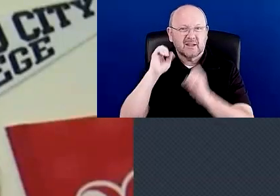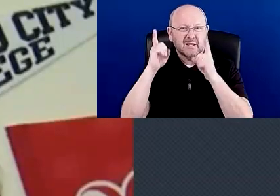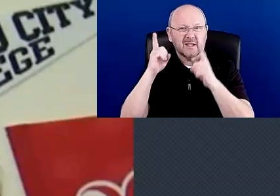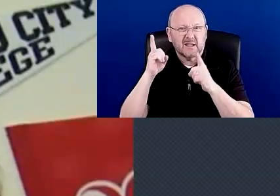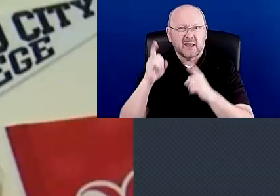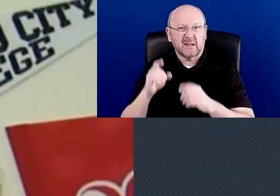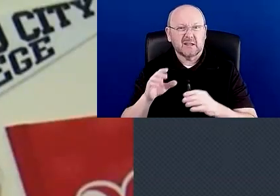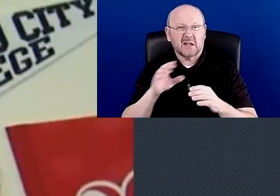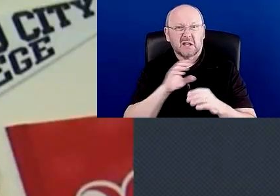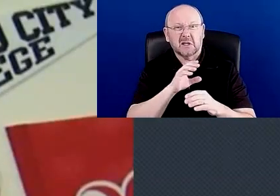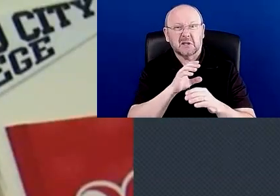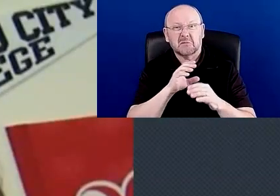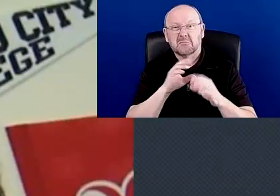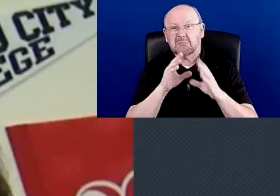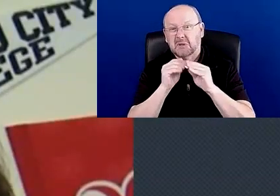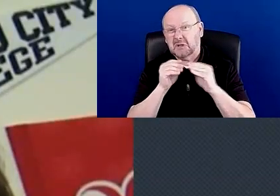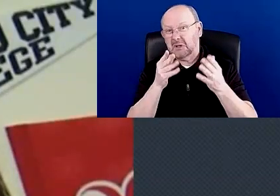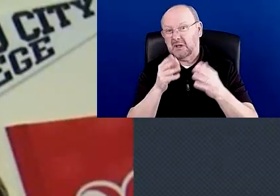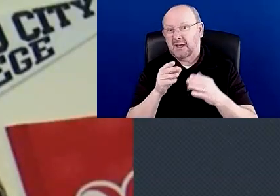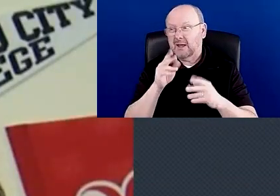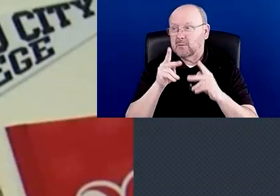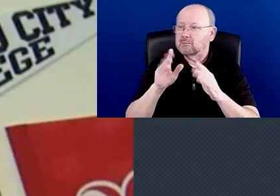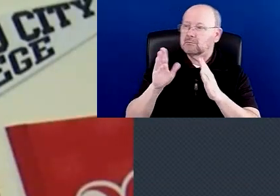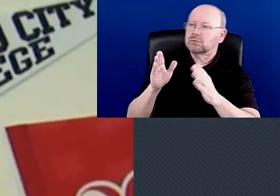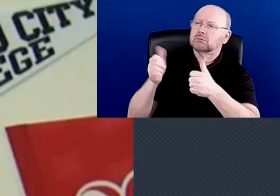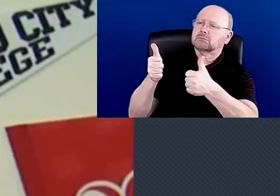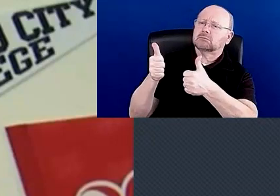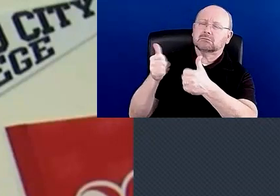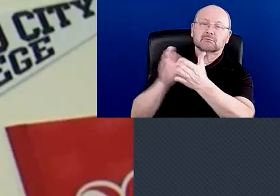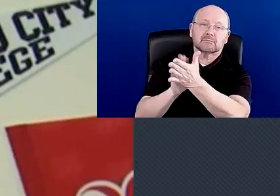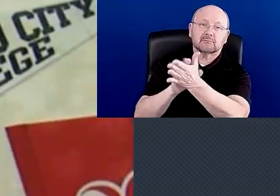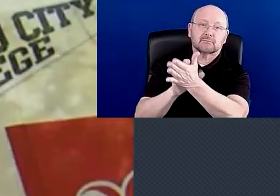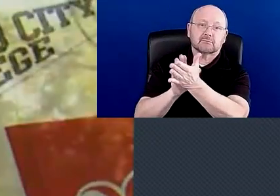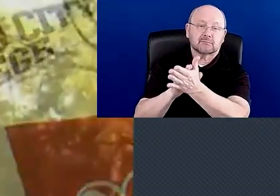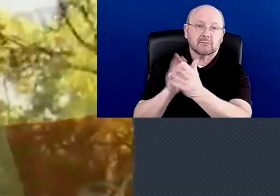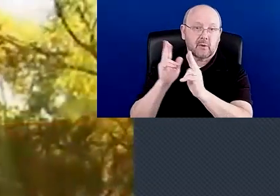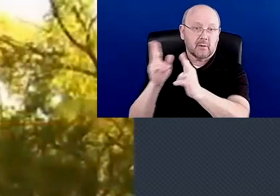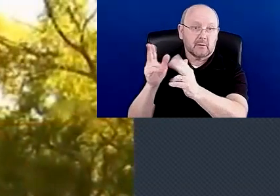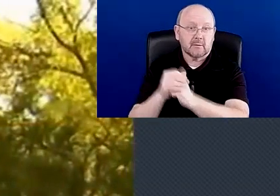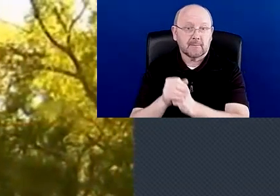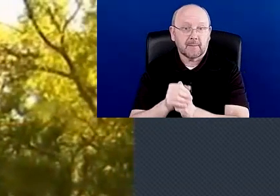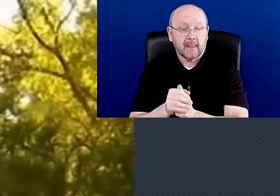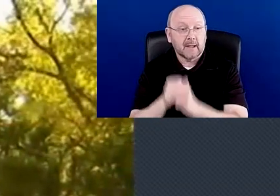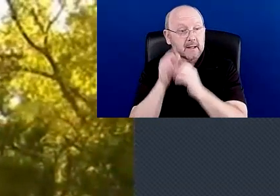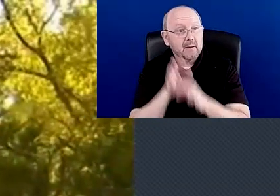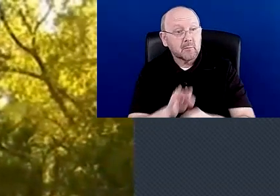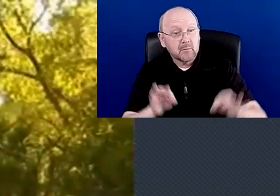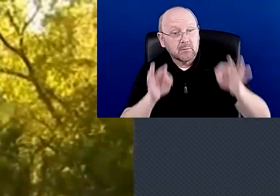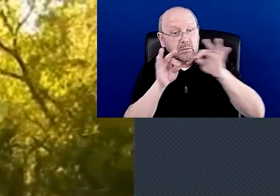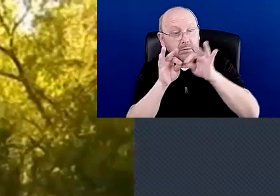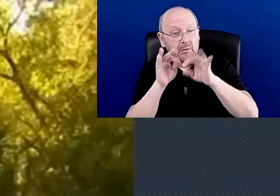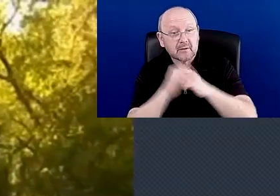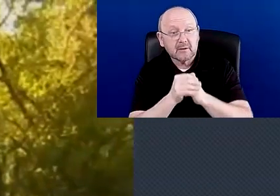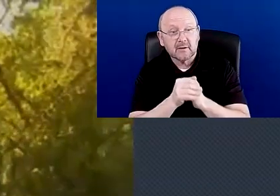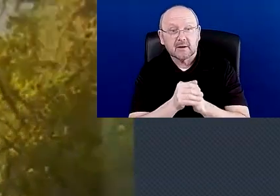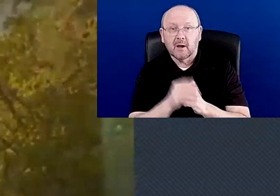we're being noticed for our efforts is important, because I'm telling you, we put in the